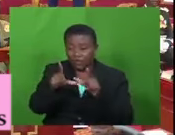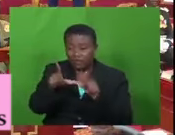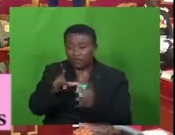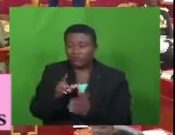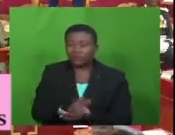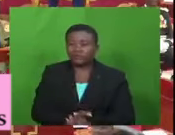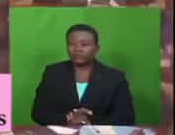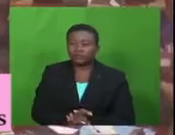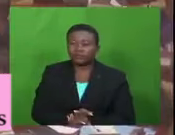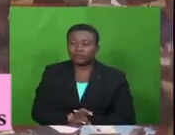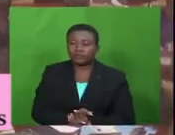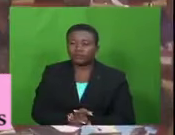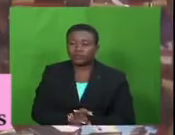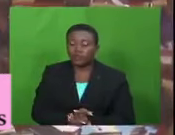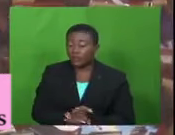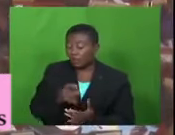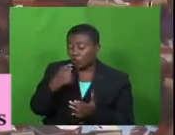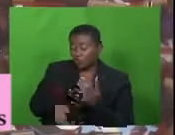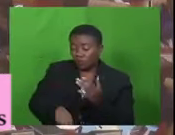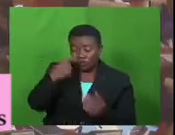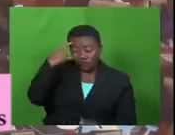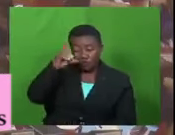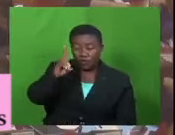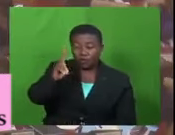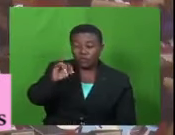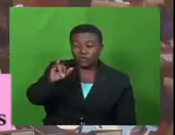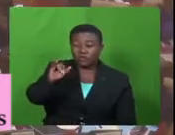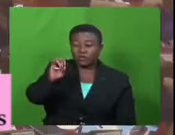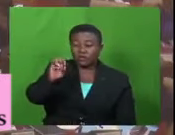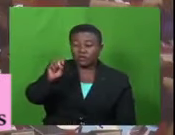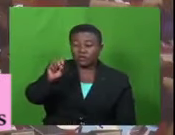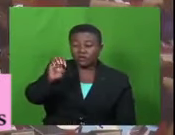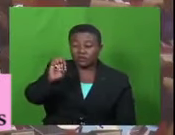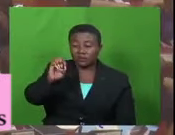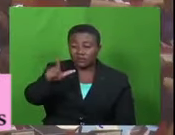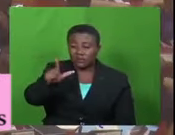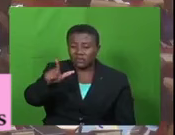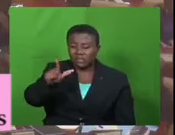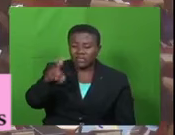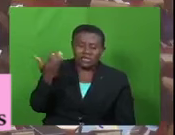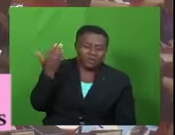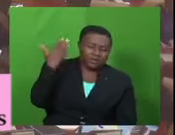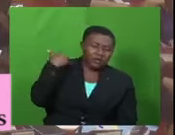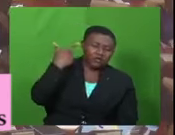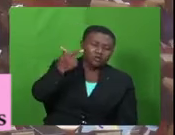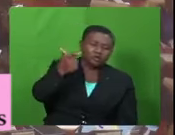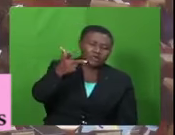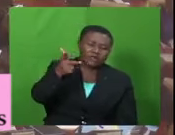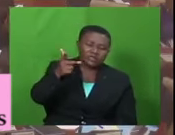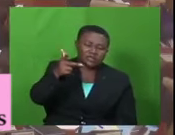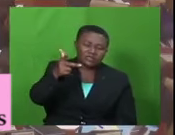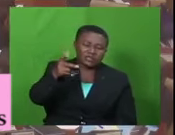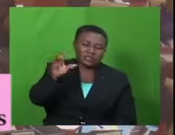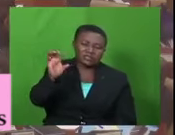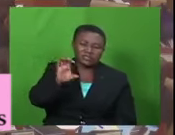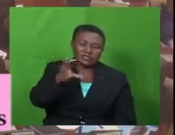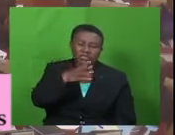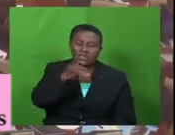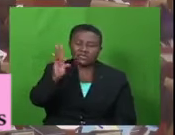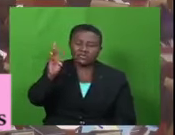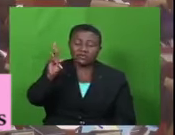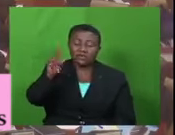The price of diesel had risen to more than 23 cedis and 70 pesos a